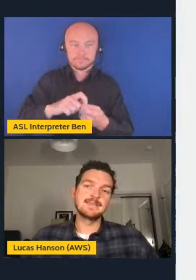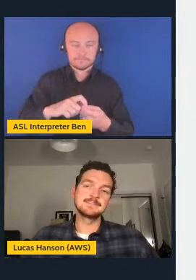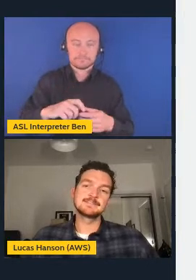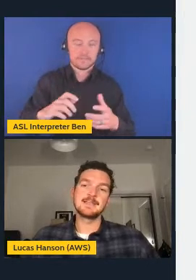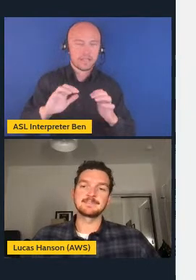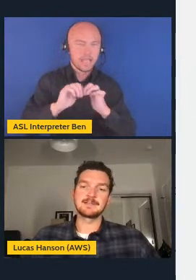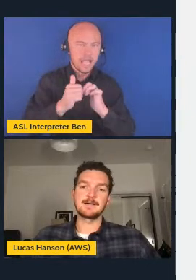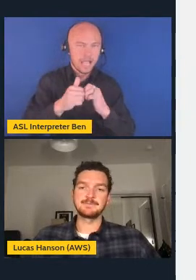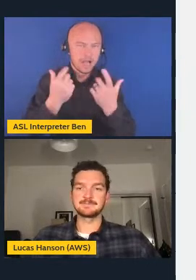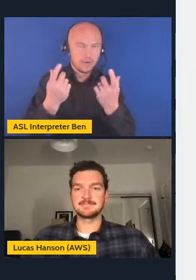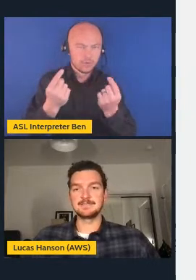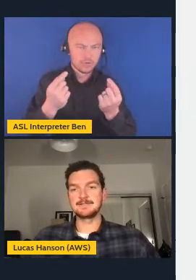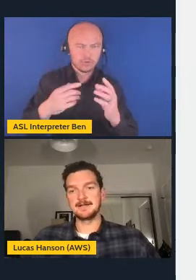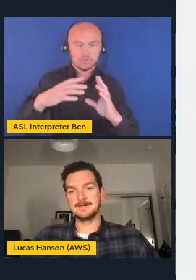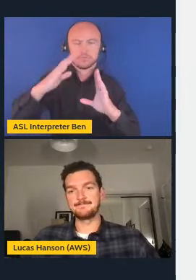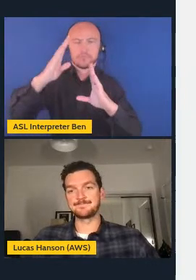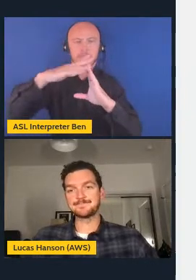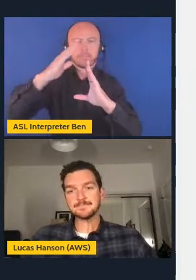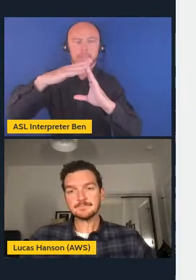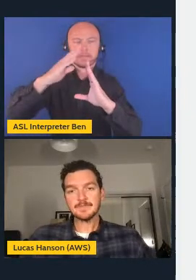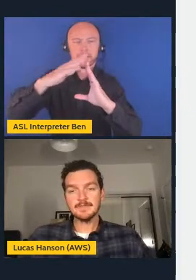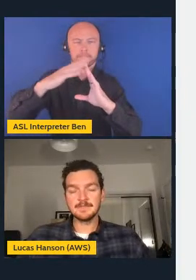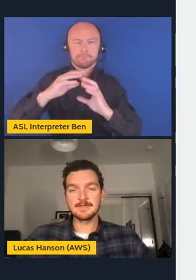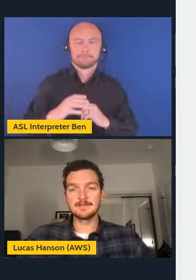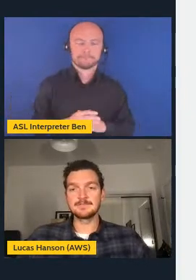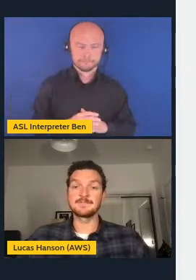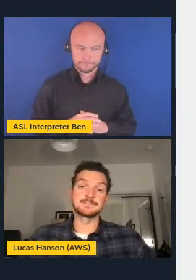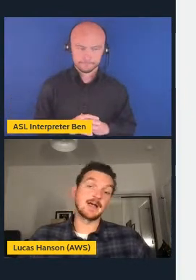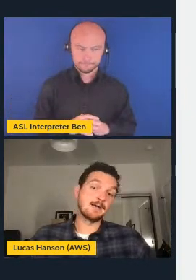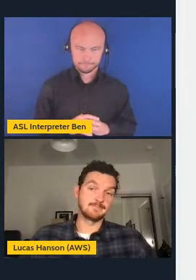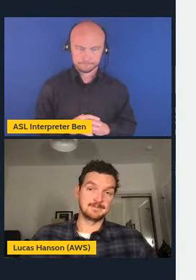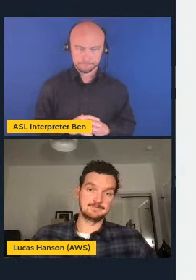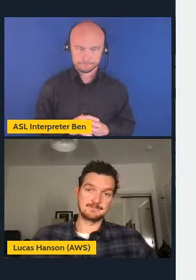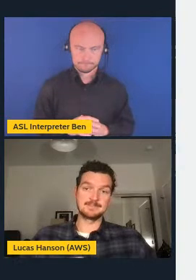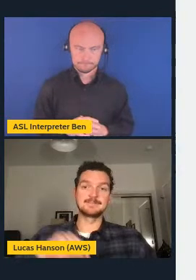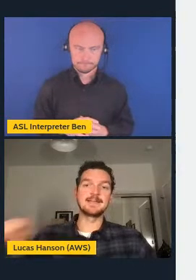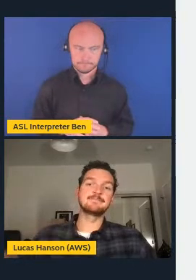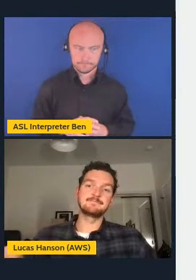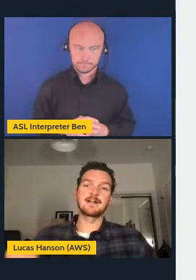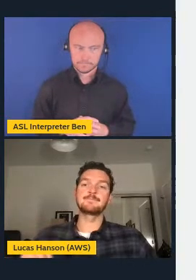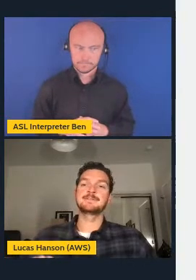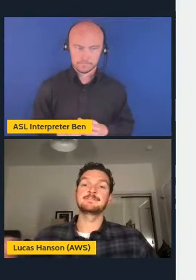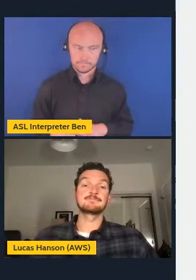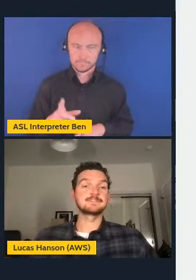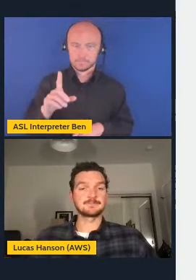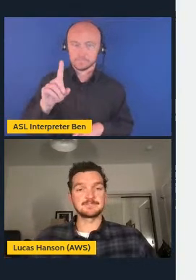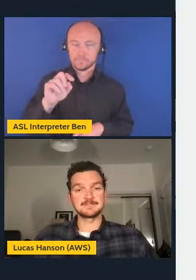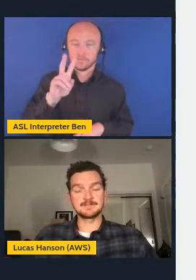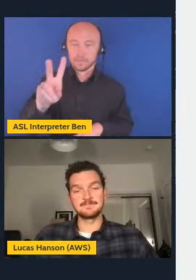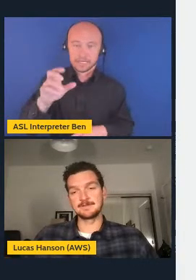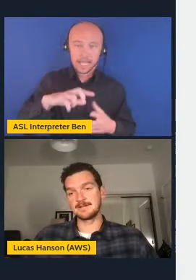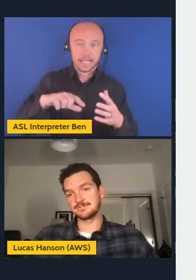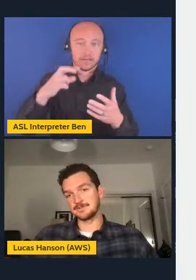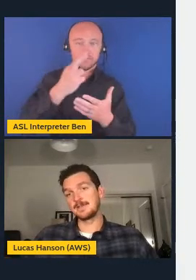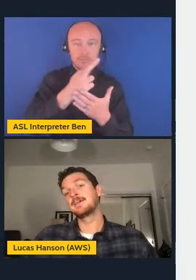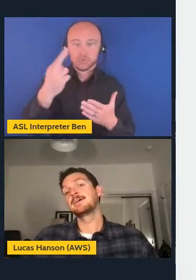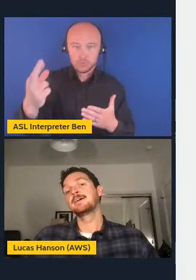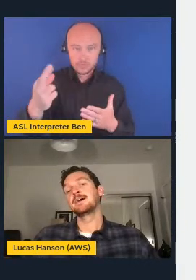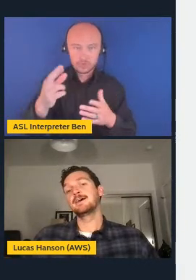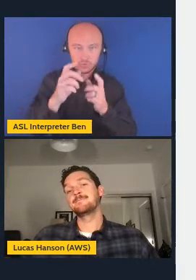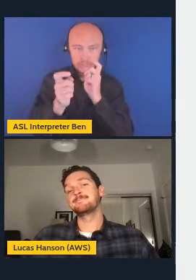two ways. At the top, you'll see not the top, but within the dev environment and the resources